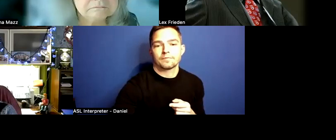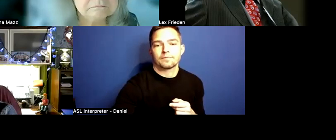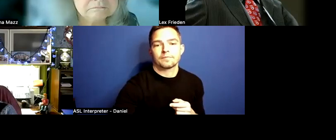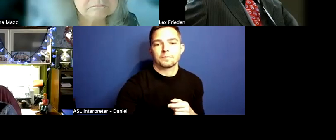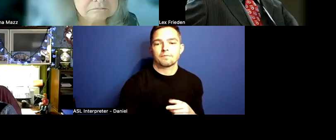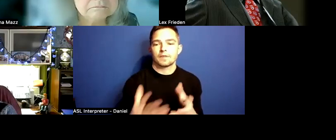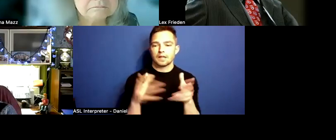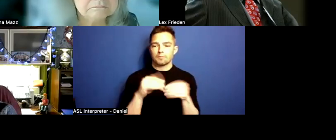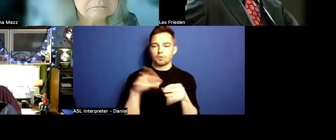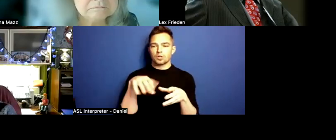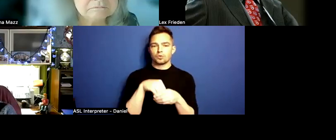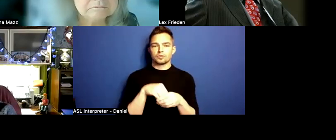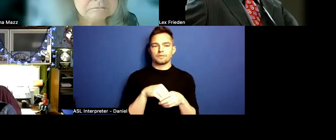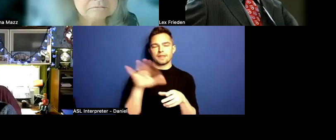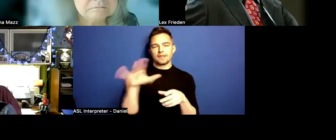of that mindset of